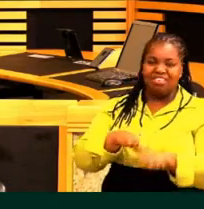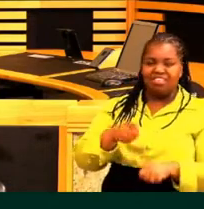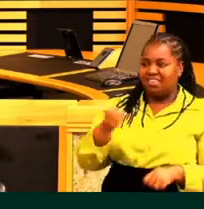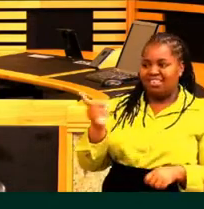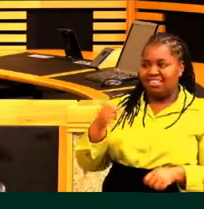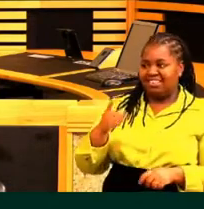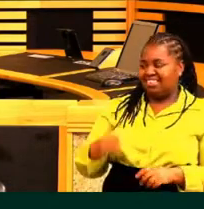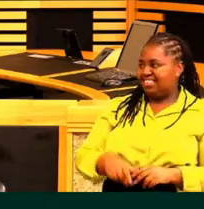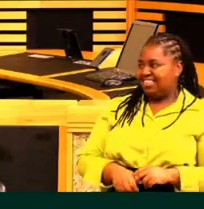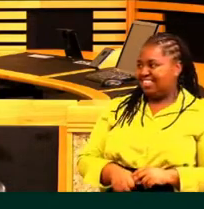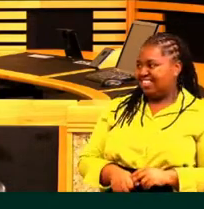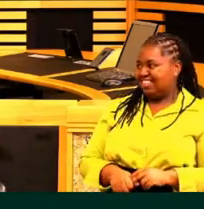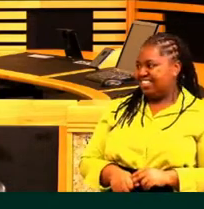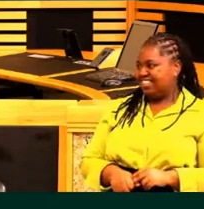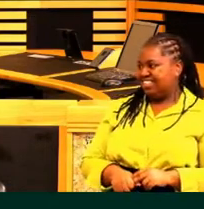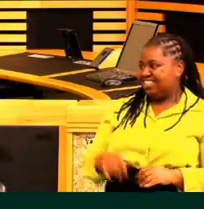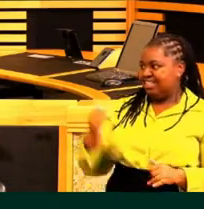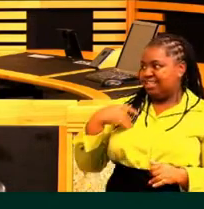hey